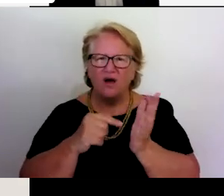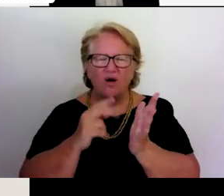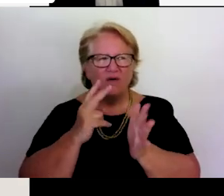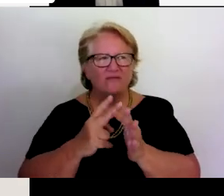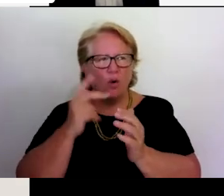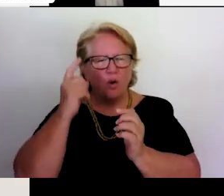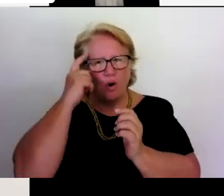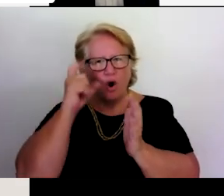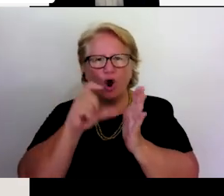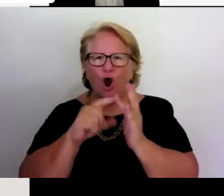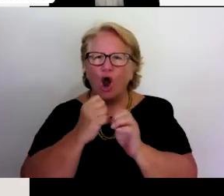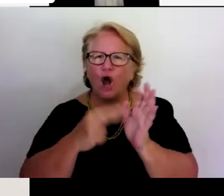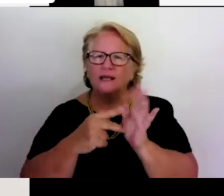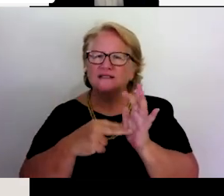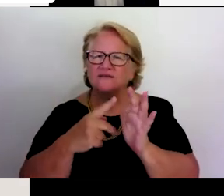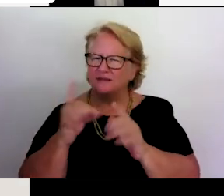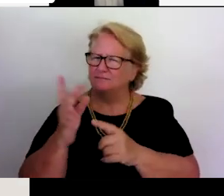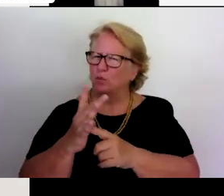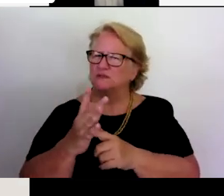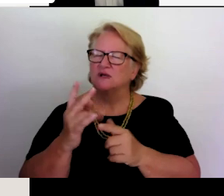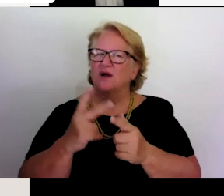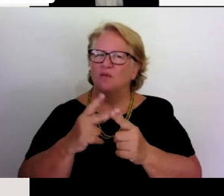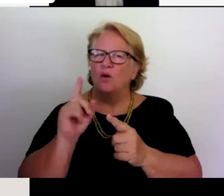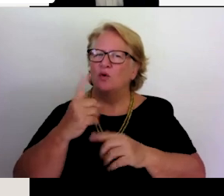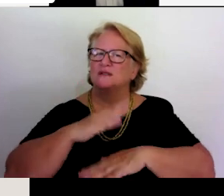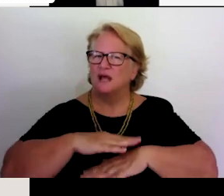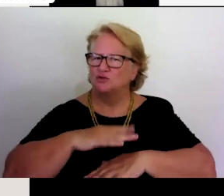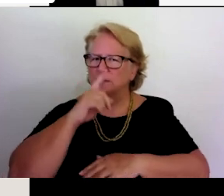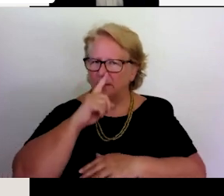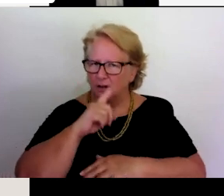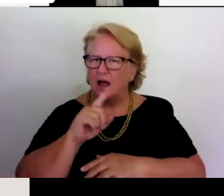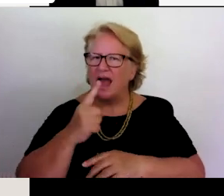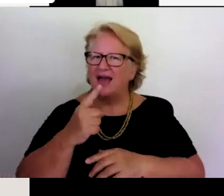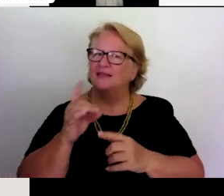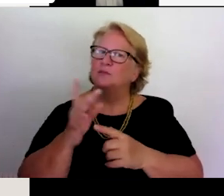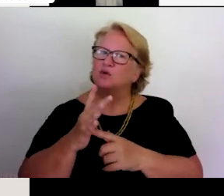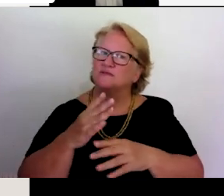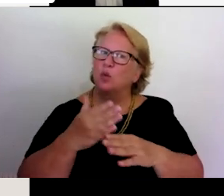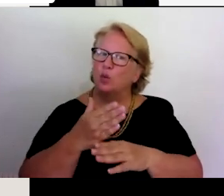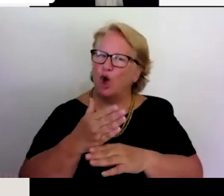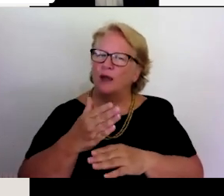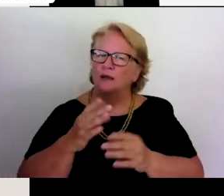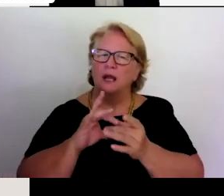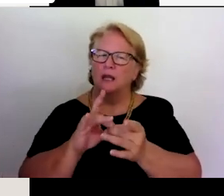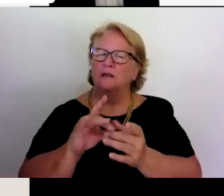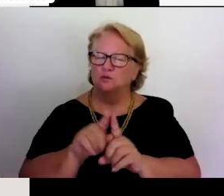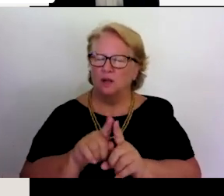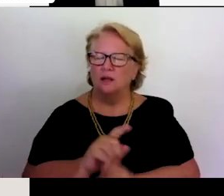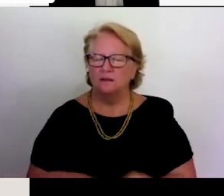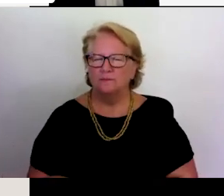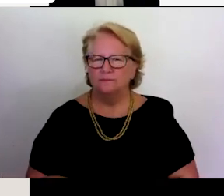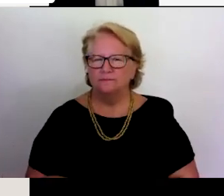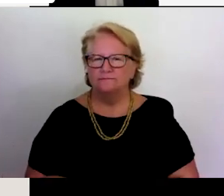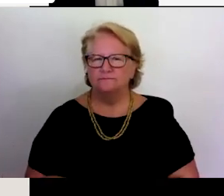Nations communities and acknowledge the importance of the work of the Centre in that space. I also